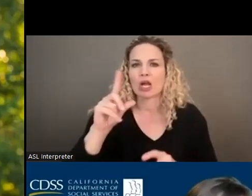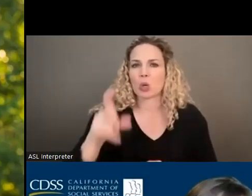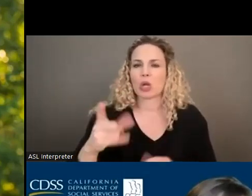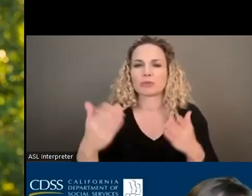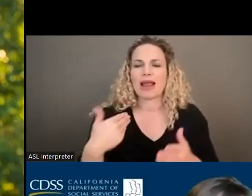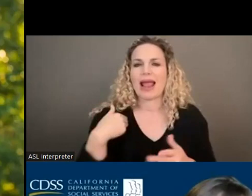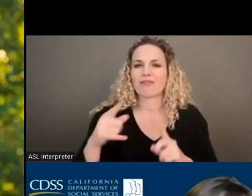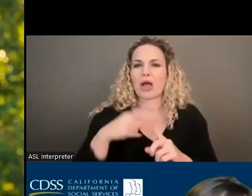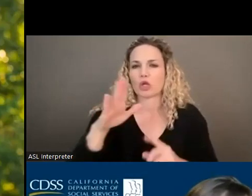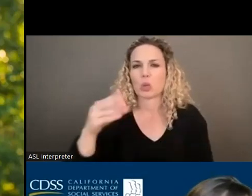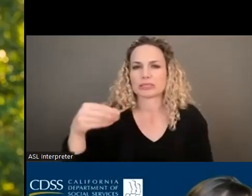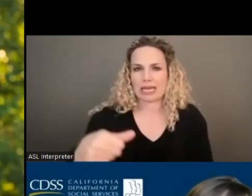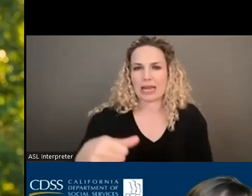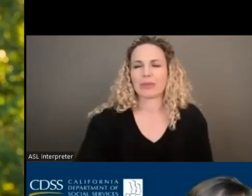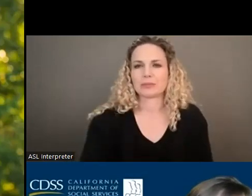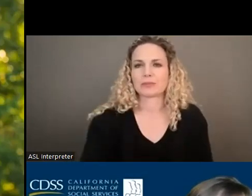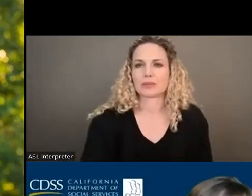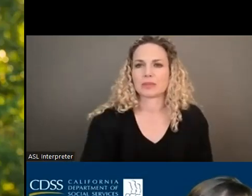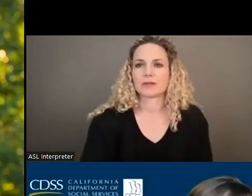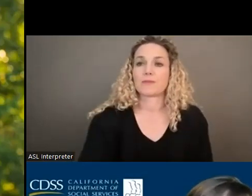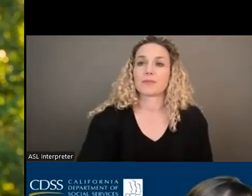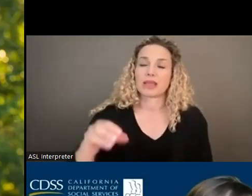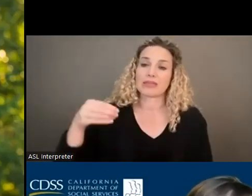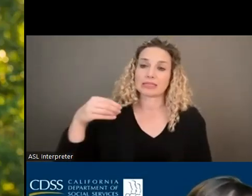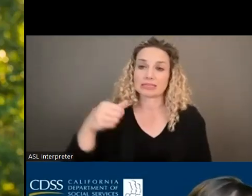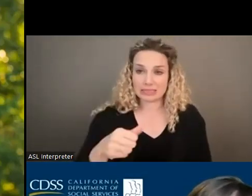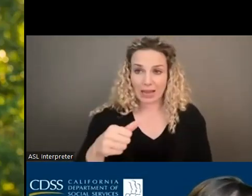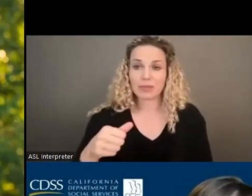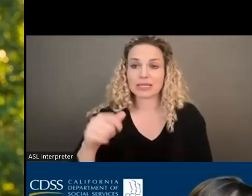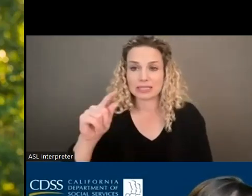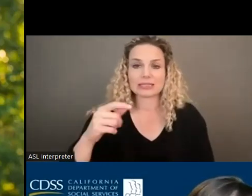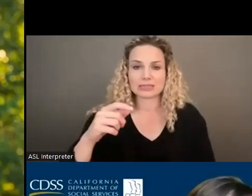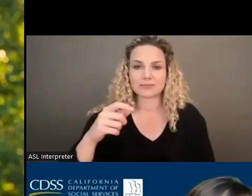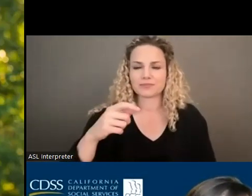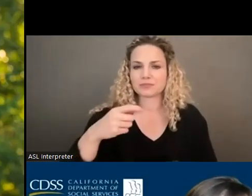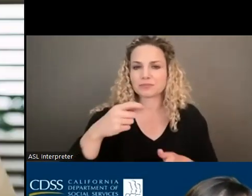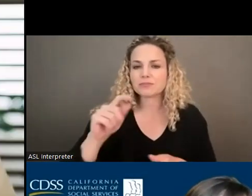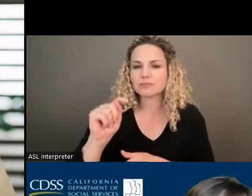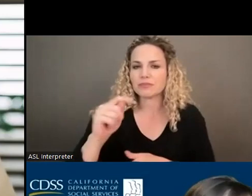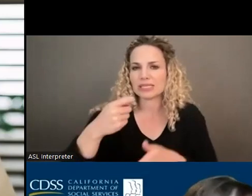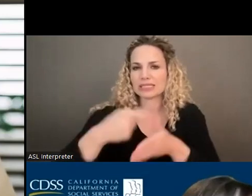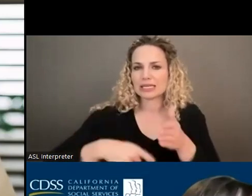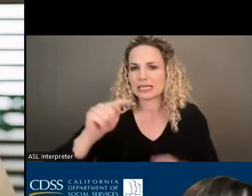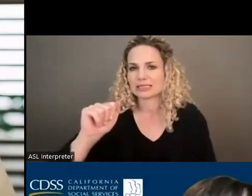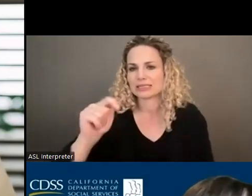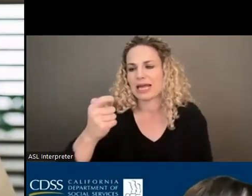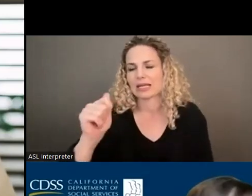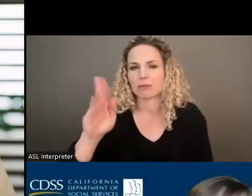your stipend. The stipends are taxable. Next slide, please.